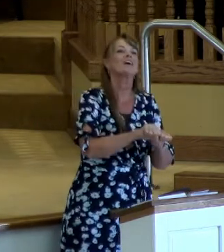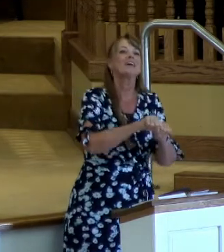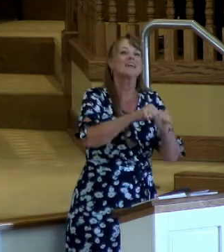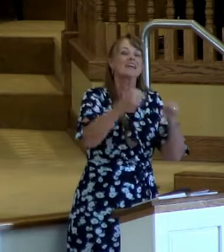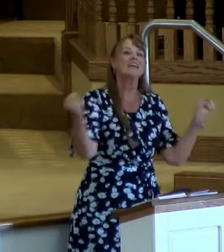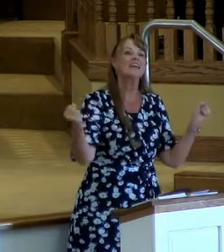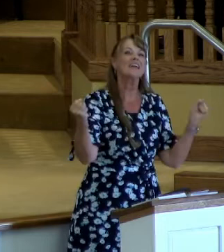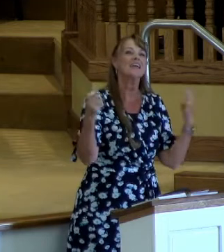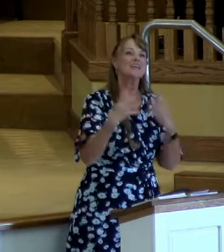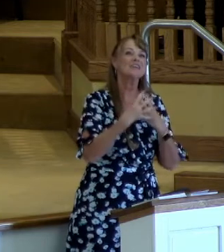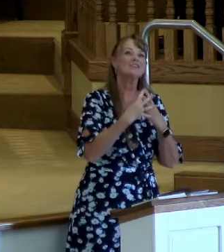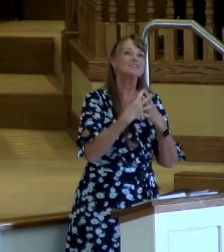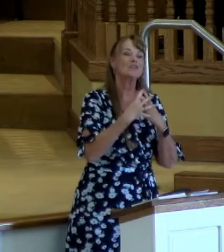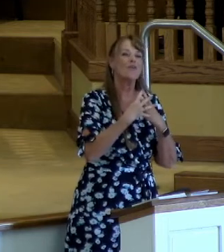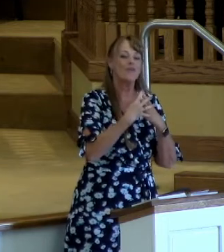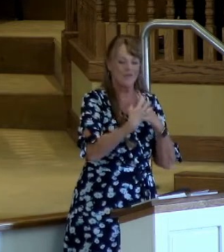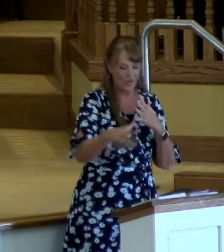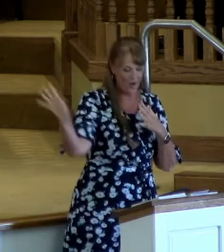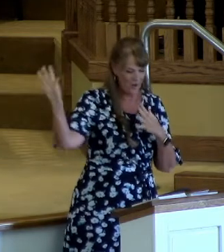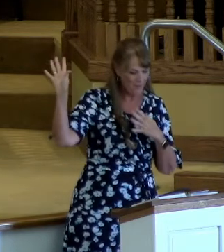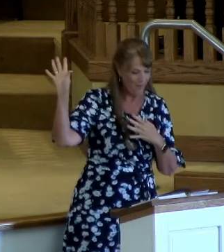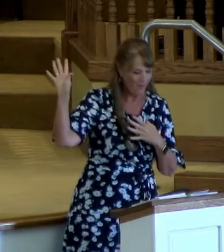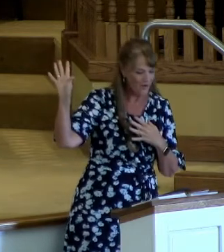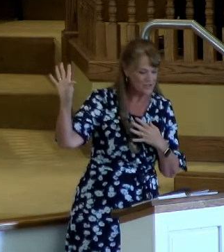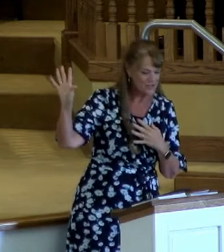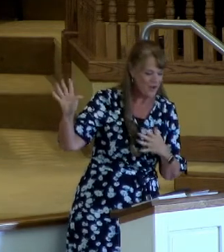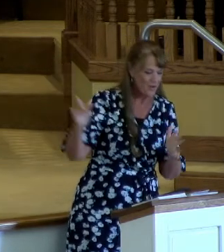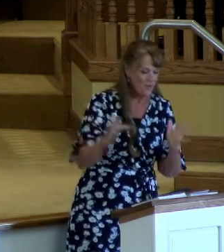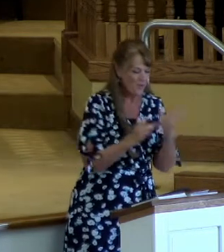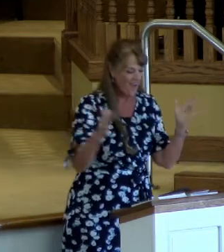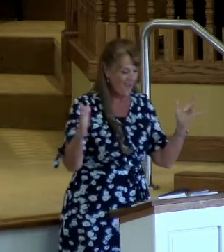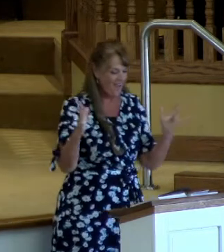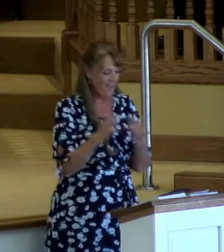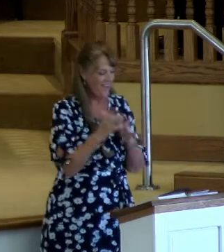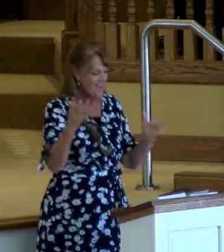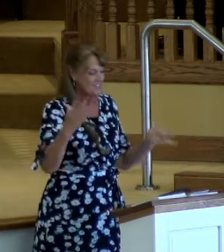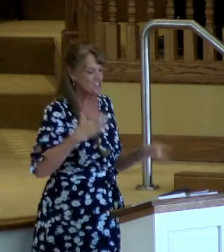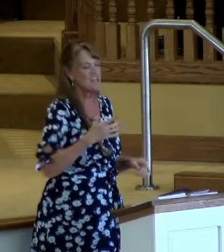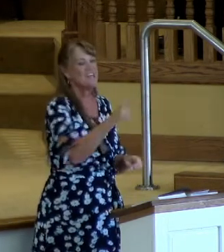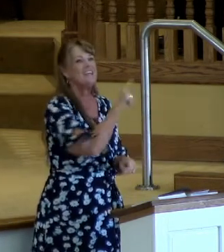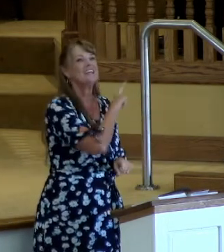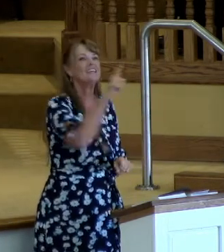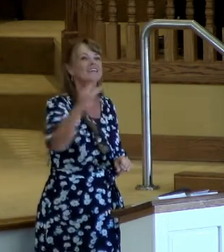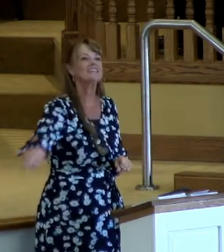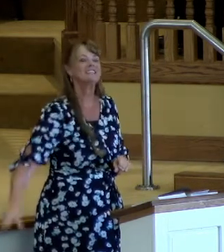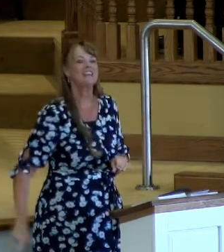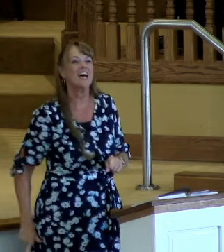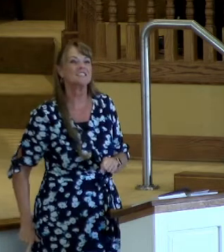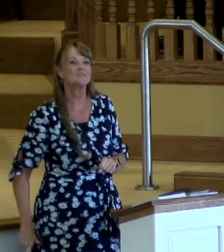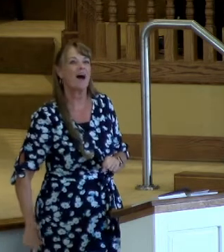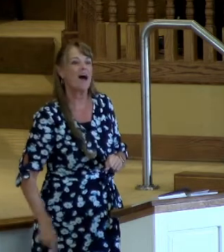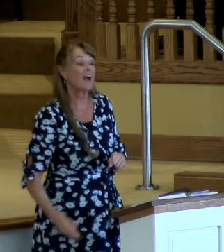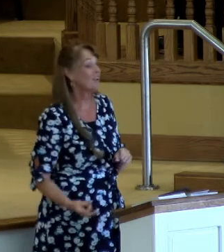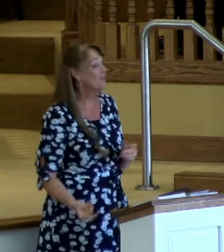Savior. He tore the bars away. You!